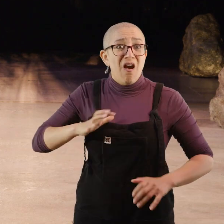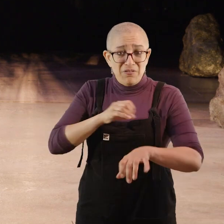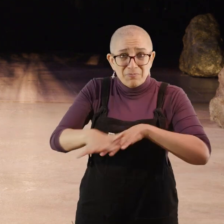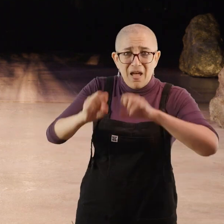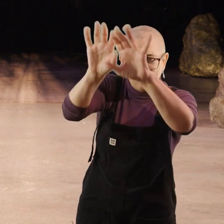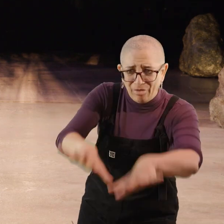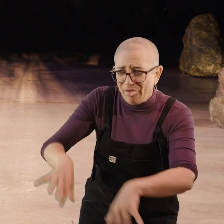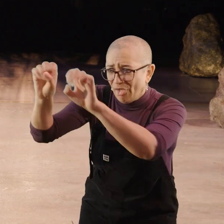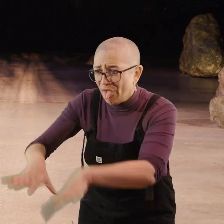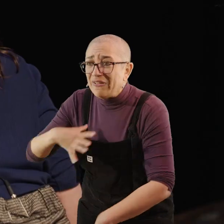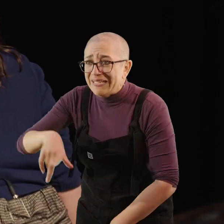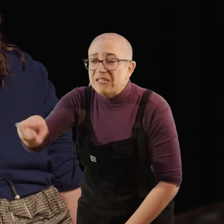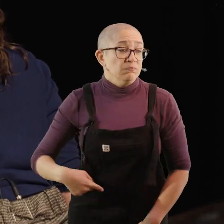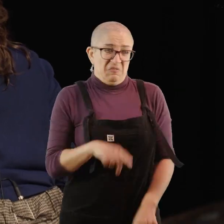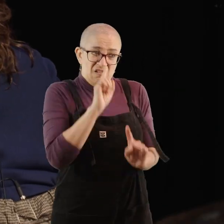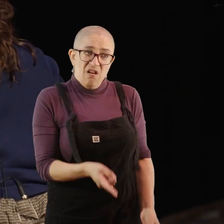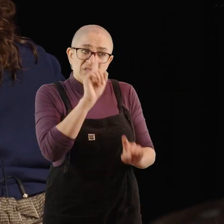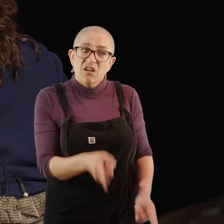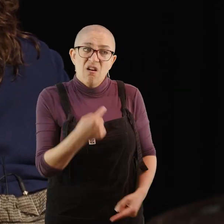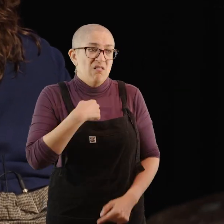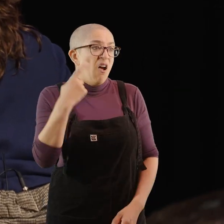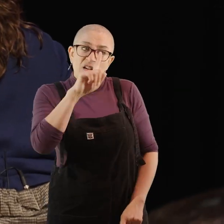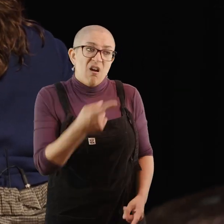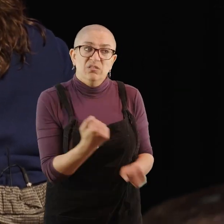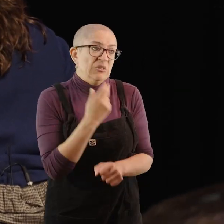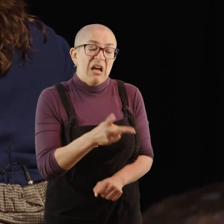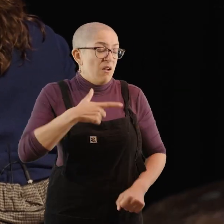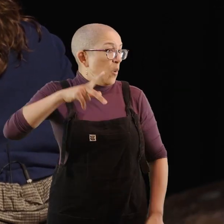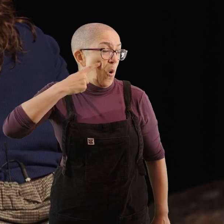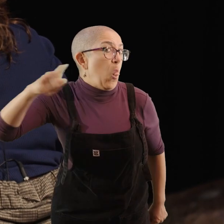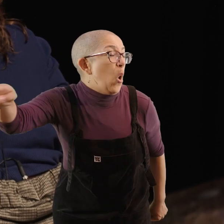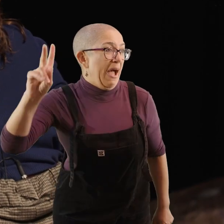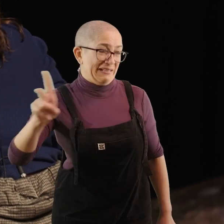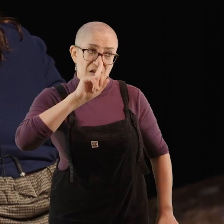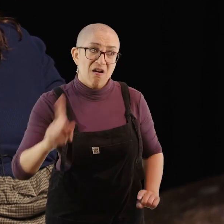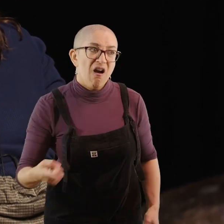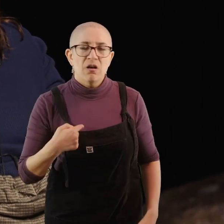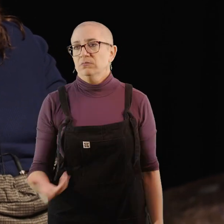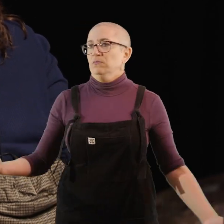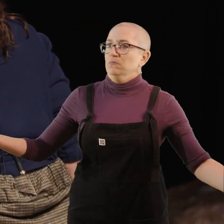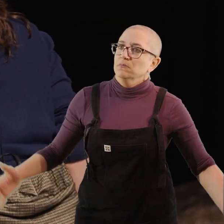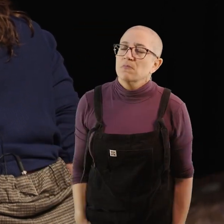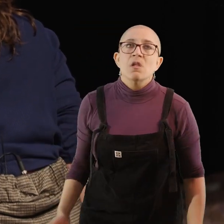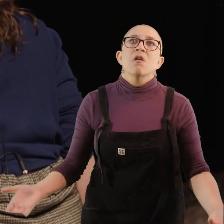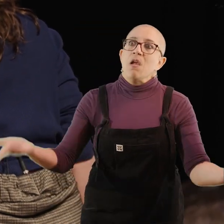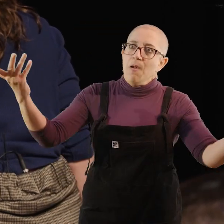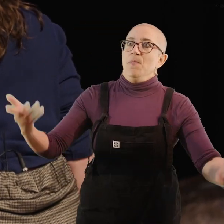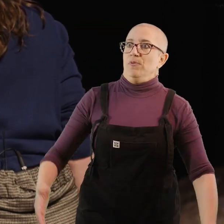no more. I'm afraid to think what I have done. Look upon it again, I dare not. In form of purpose.